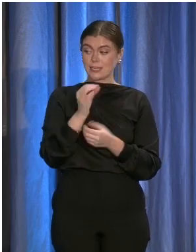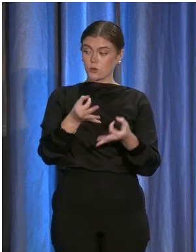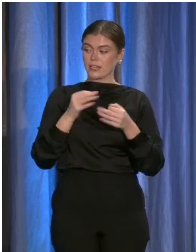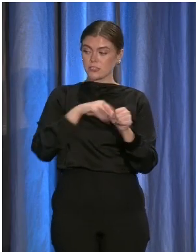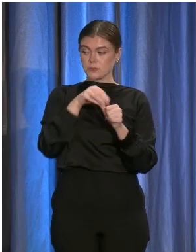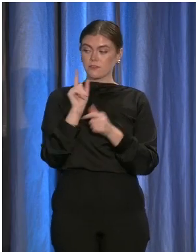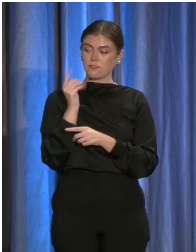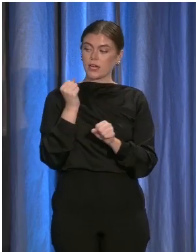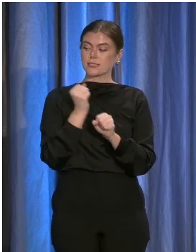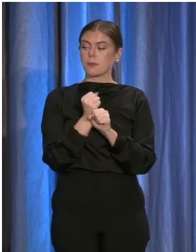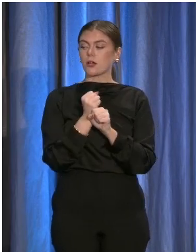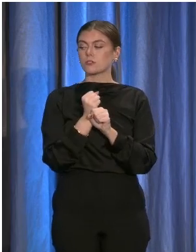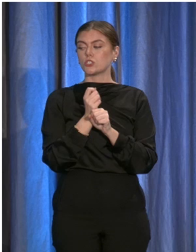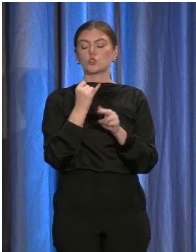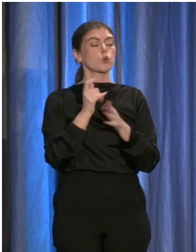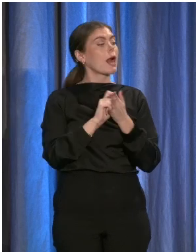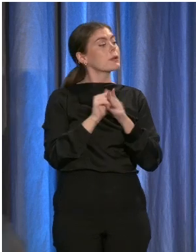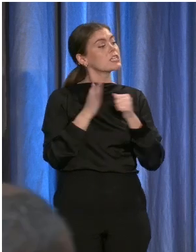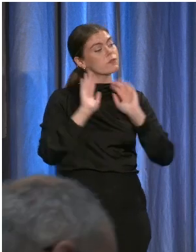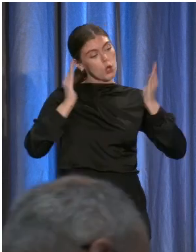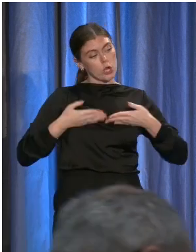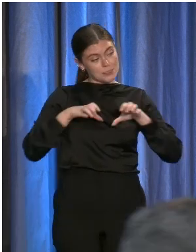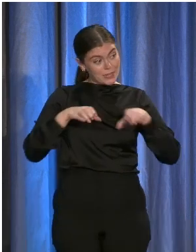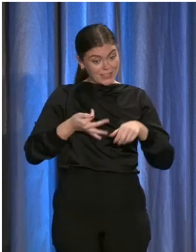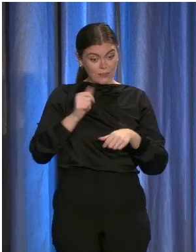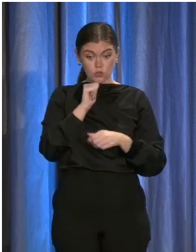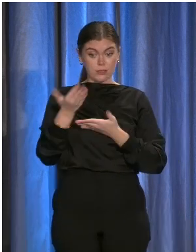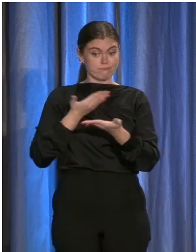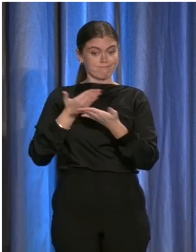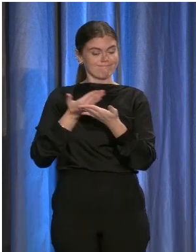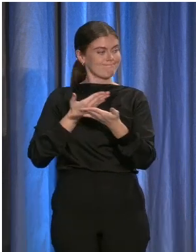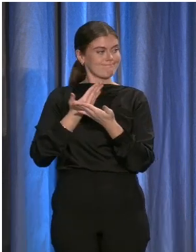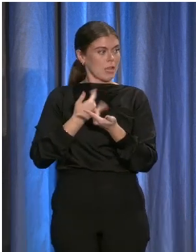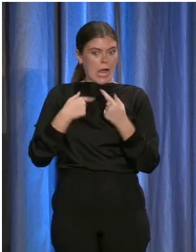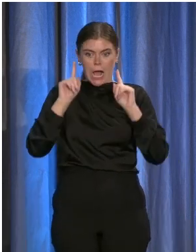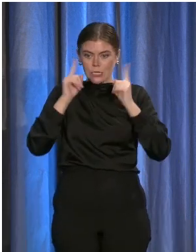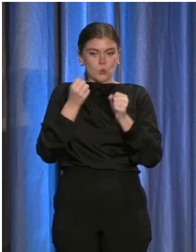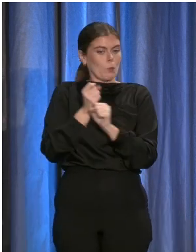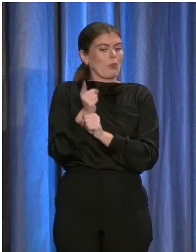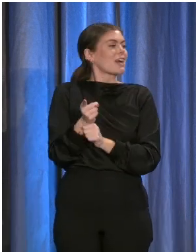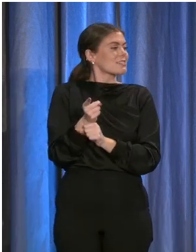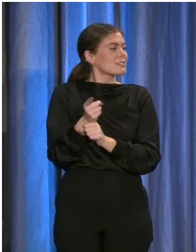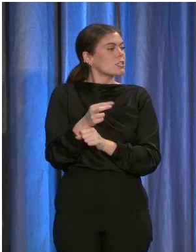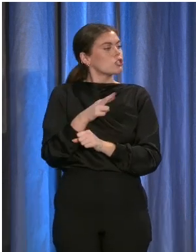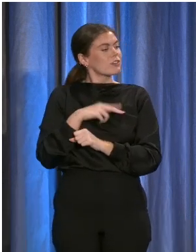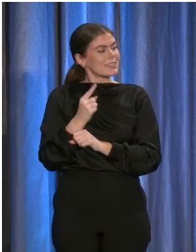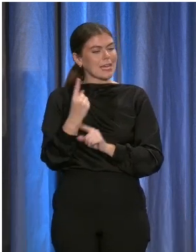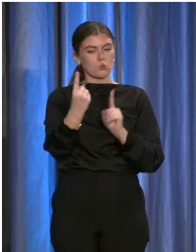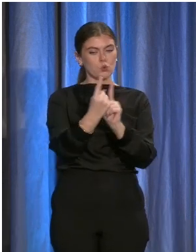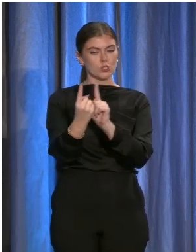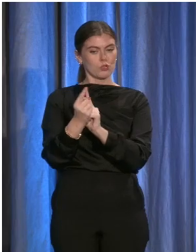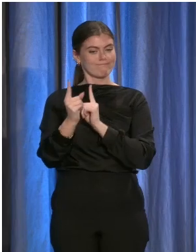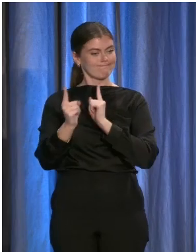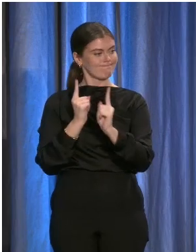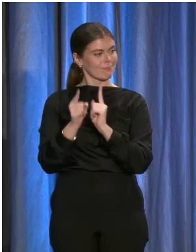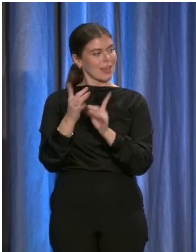school applications for the autism classes. If I hadn't spoken to her, I wouldn't have known. So it was the one-to-one interaction